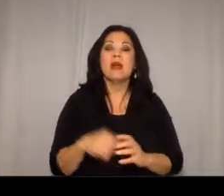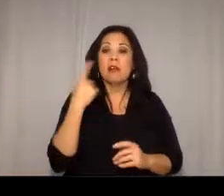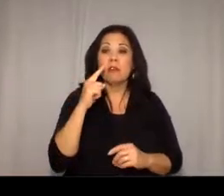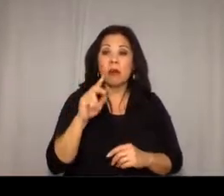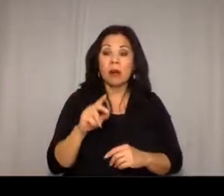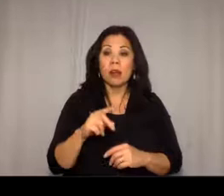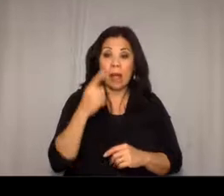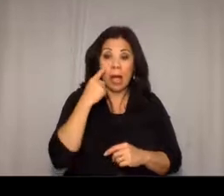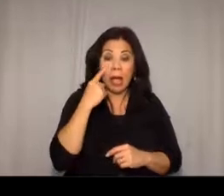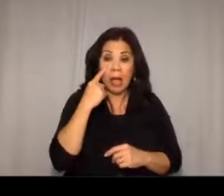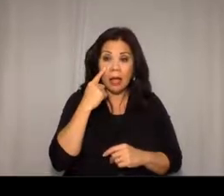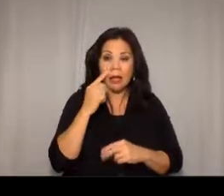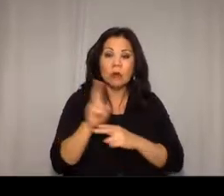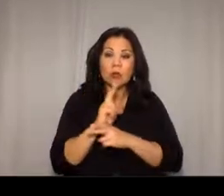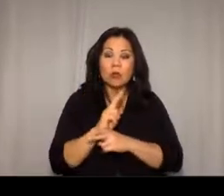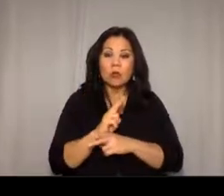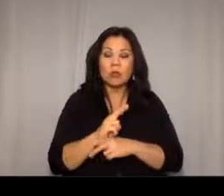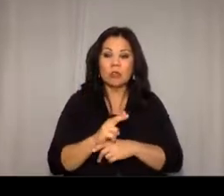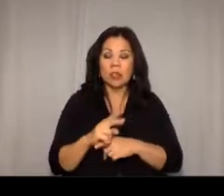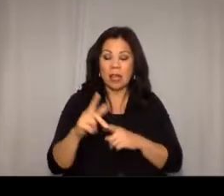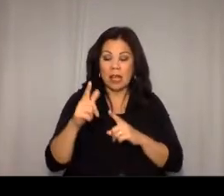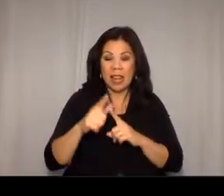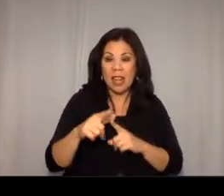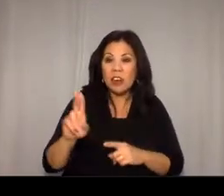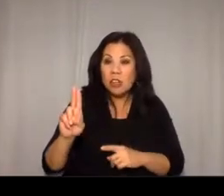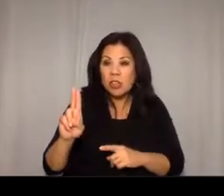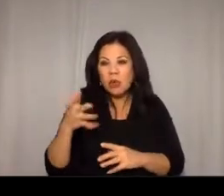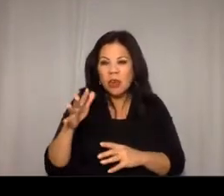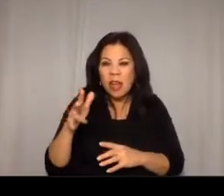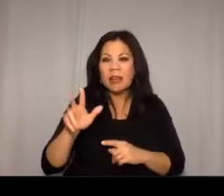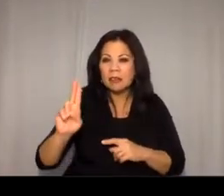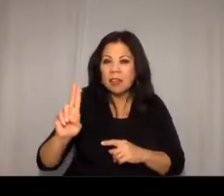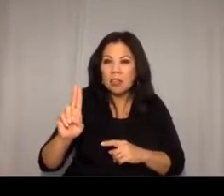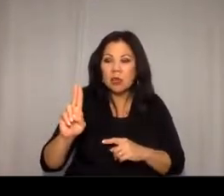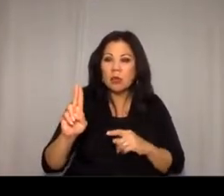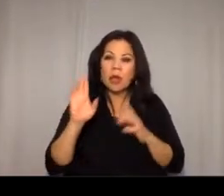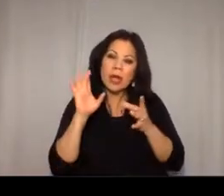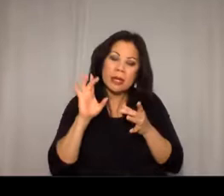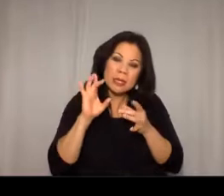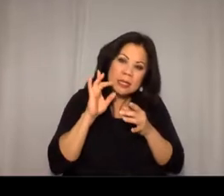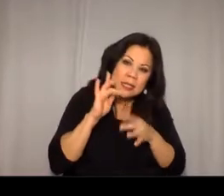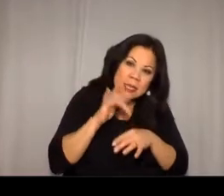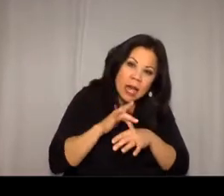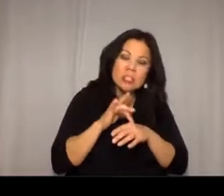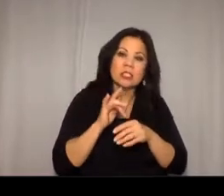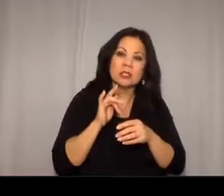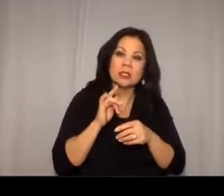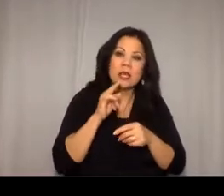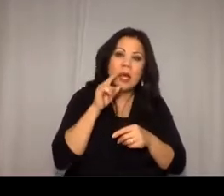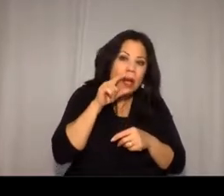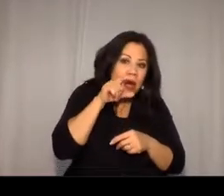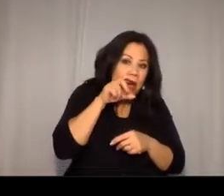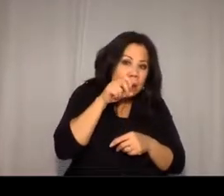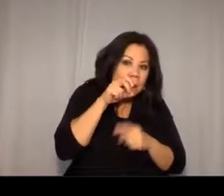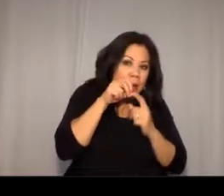going to turn that around so you can see. It's just a U that connects to the beak, and it's got 2 circles